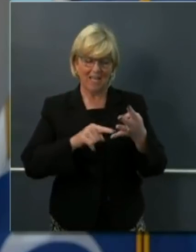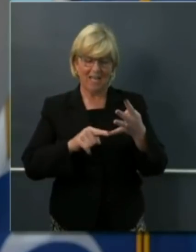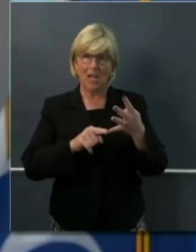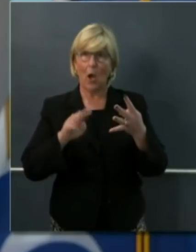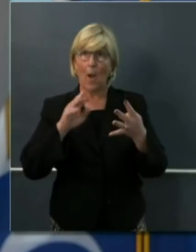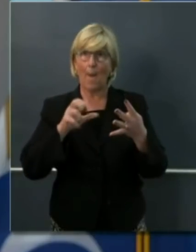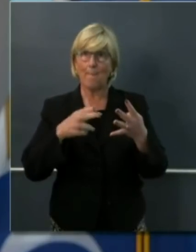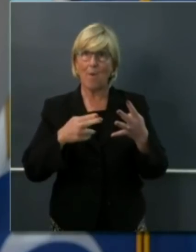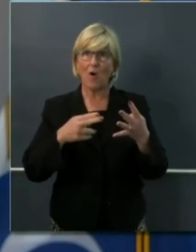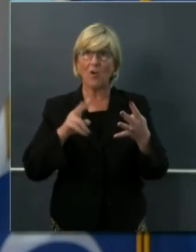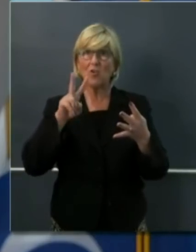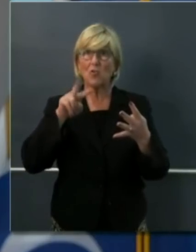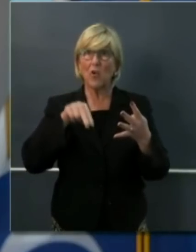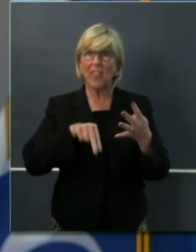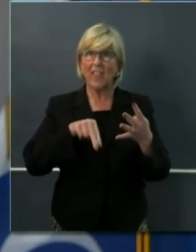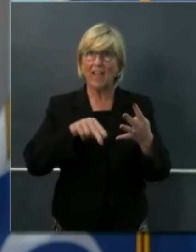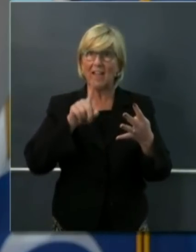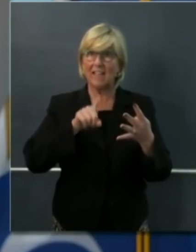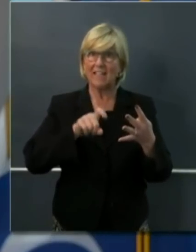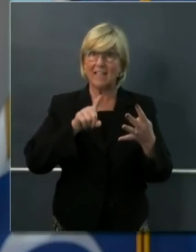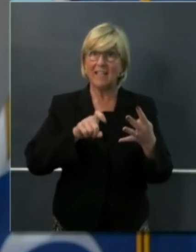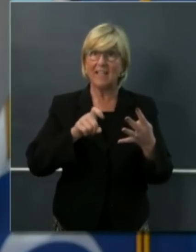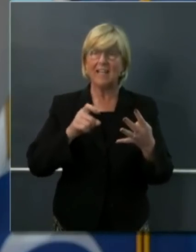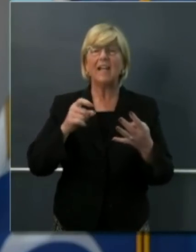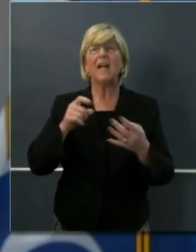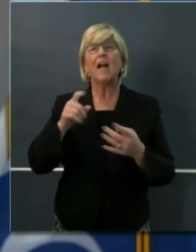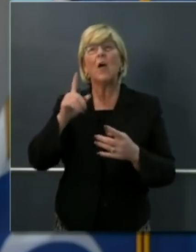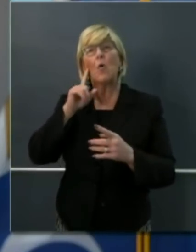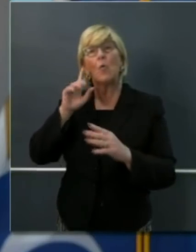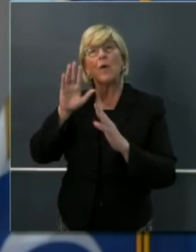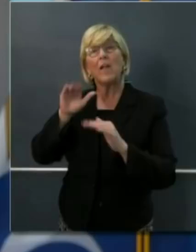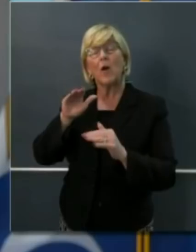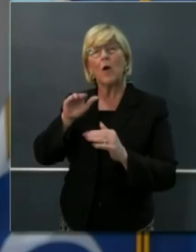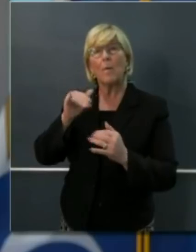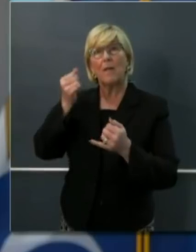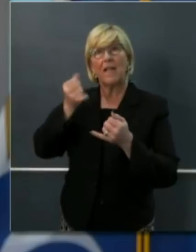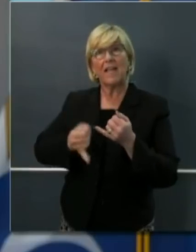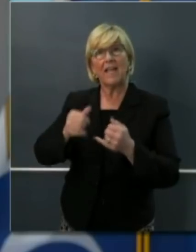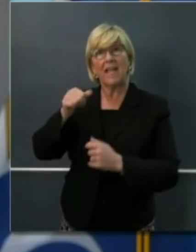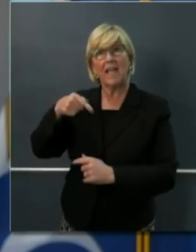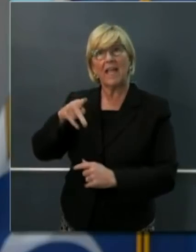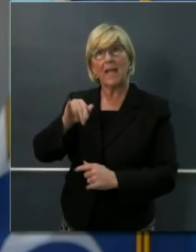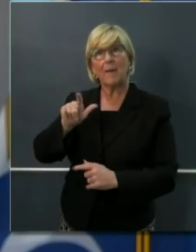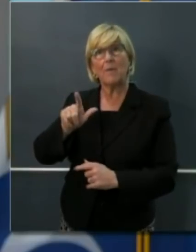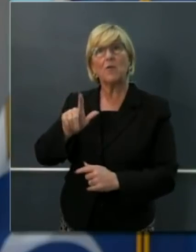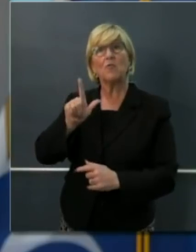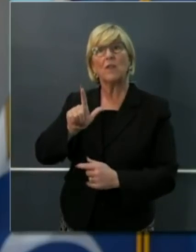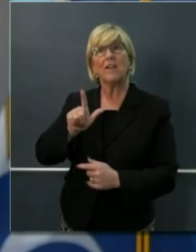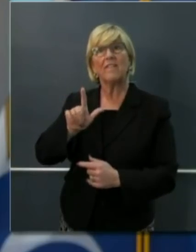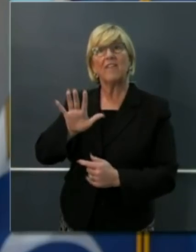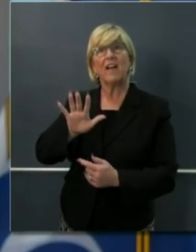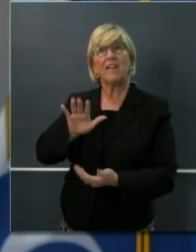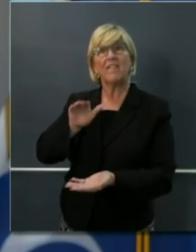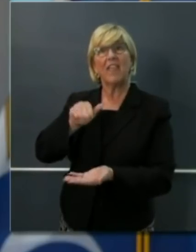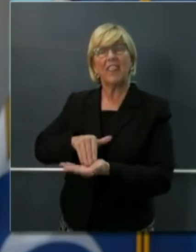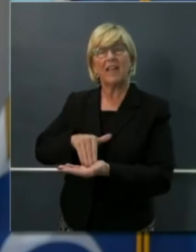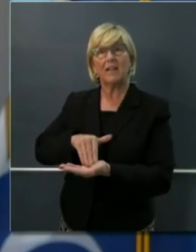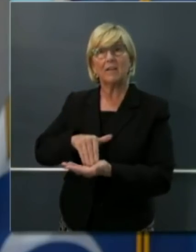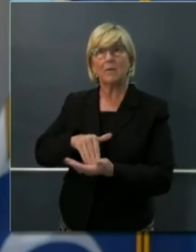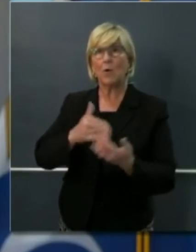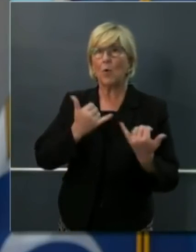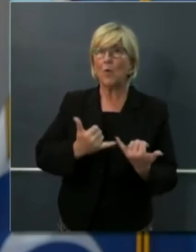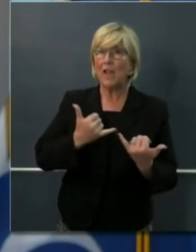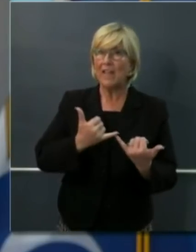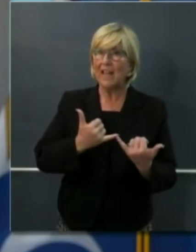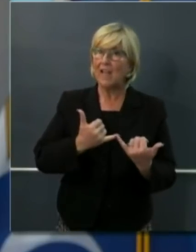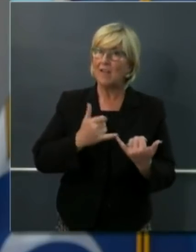a goal by the end of April of 25,000 tests. 16,000 on average today, get